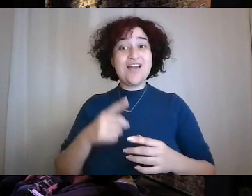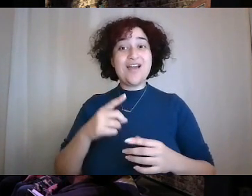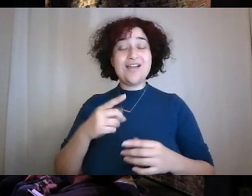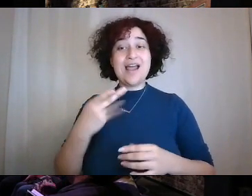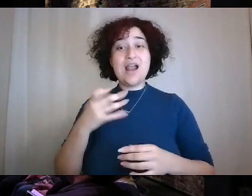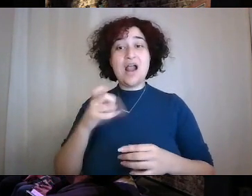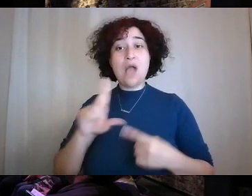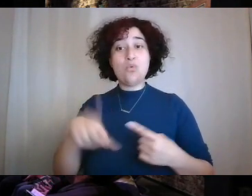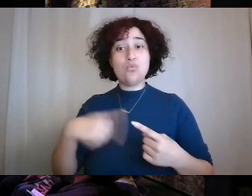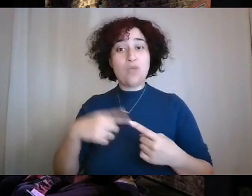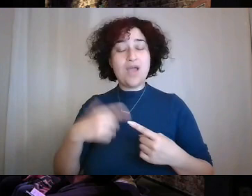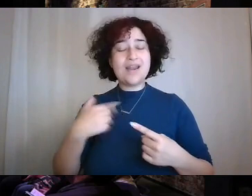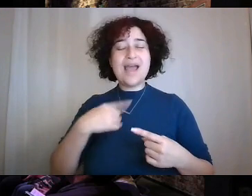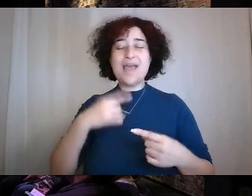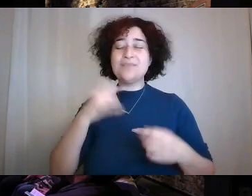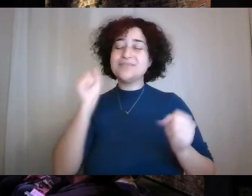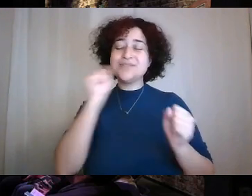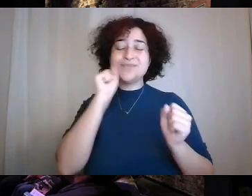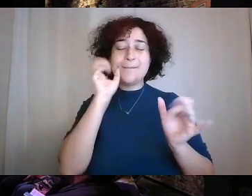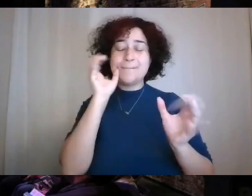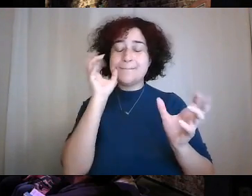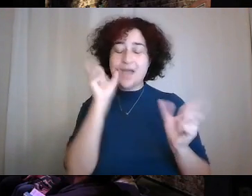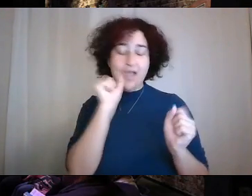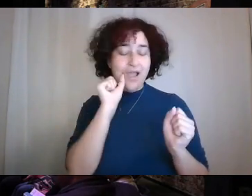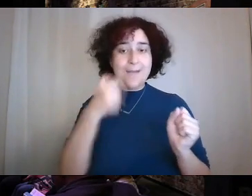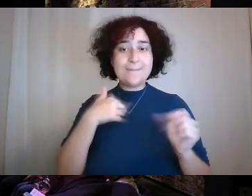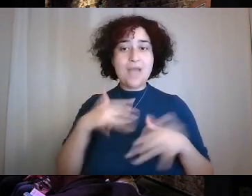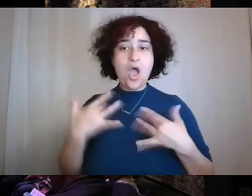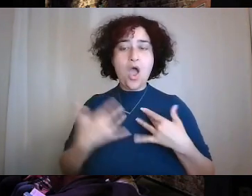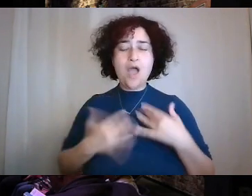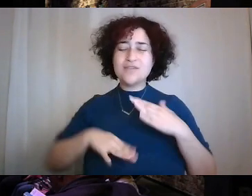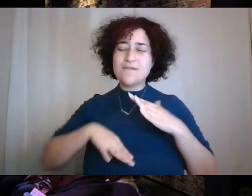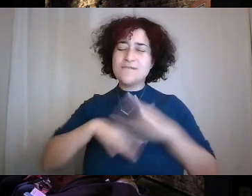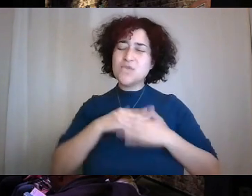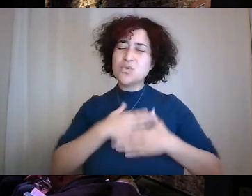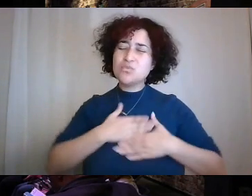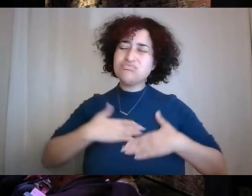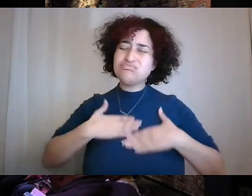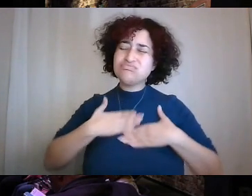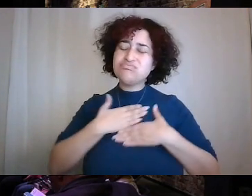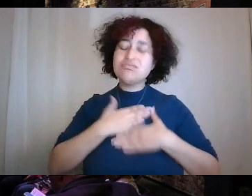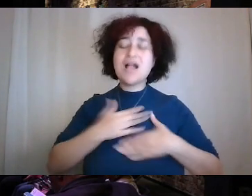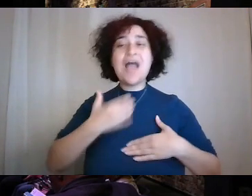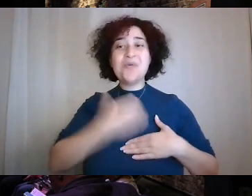inspired and my heart is full. I wish I were there in person. I will be there in person soon.